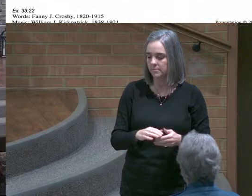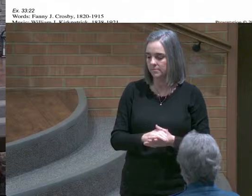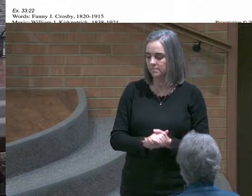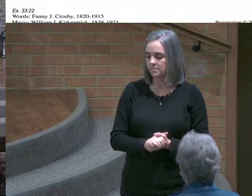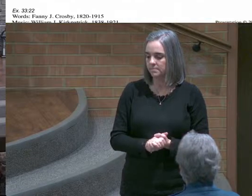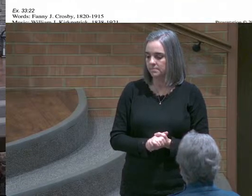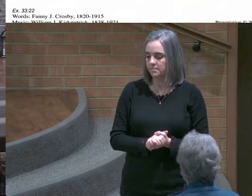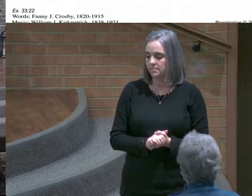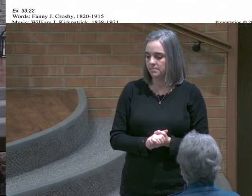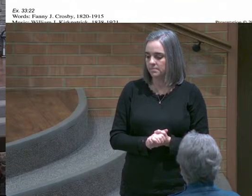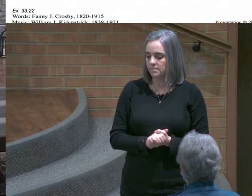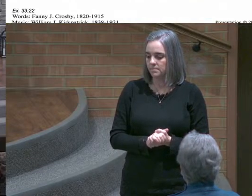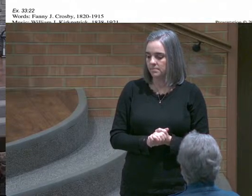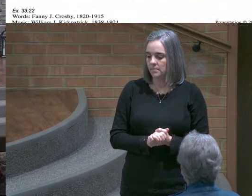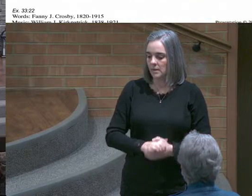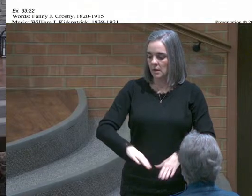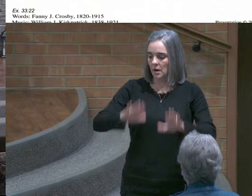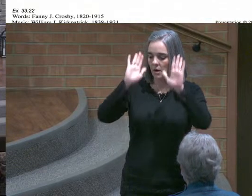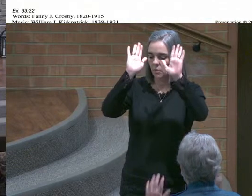done.